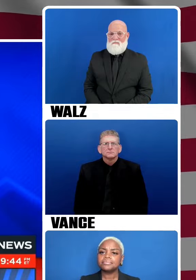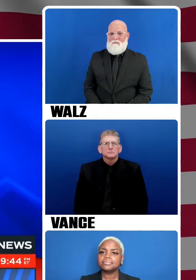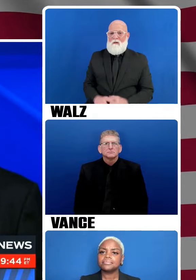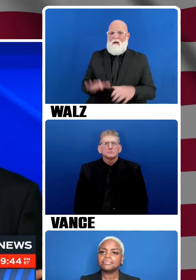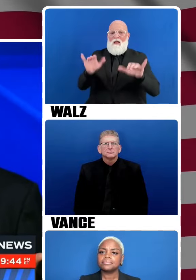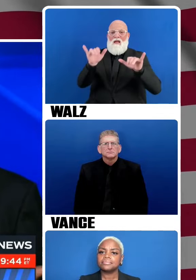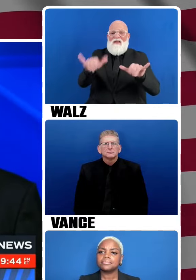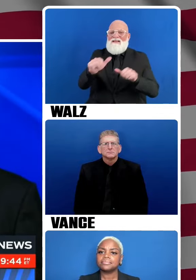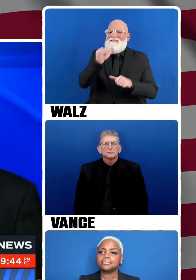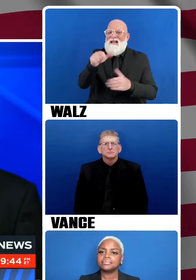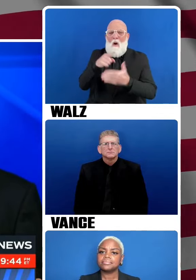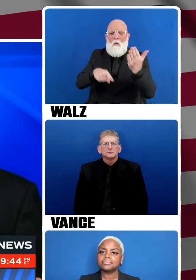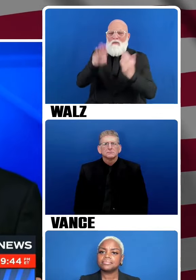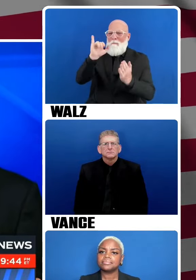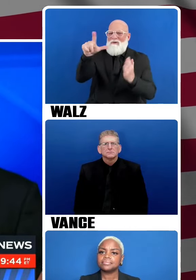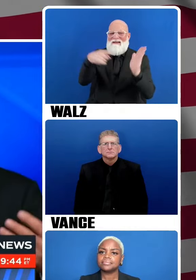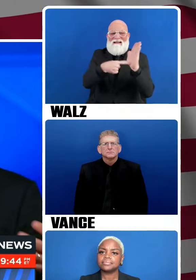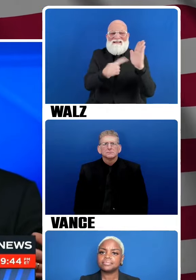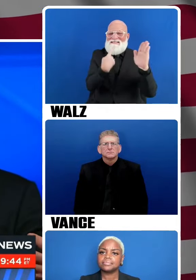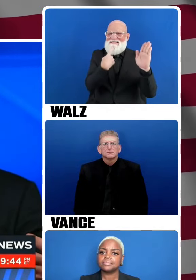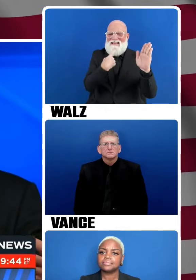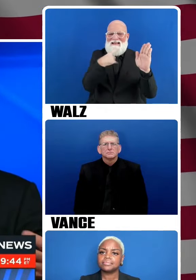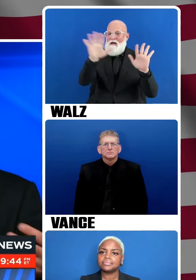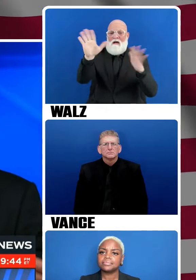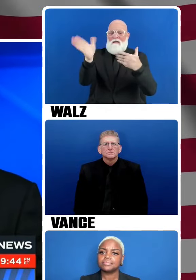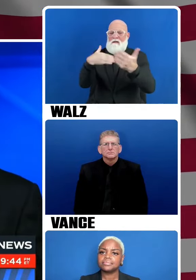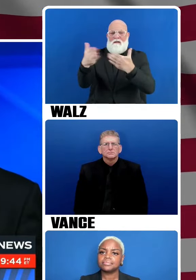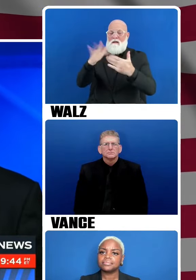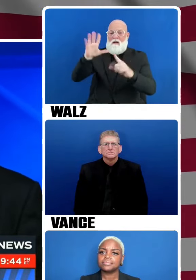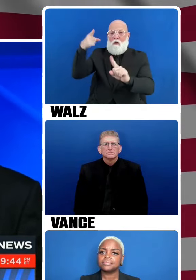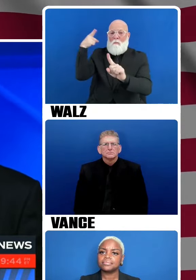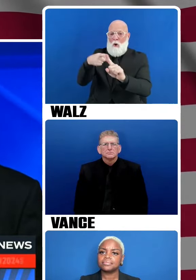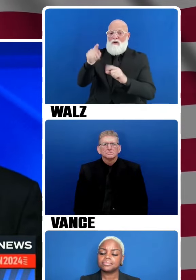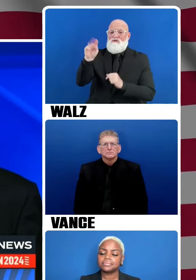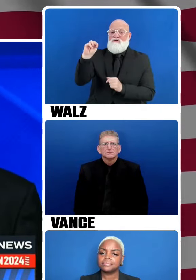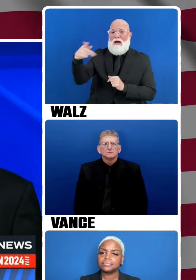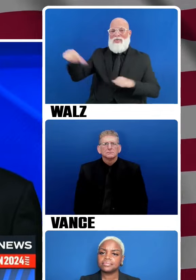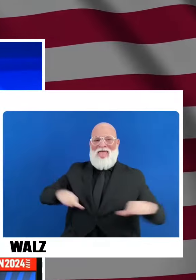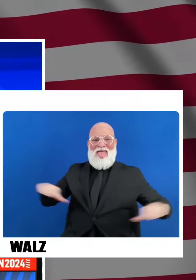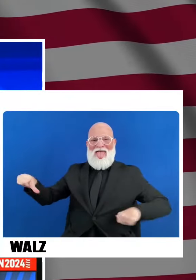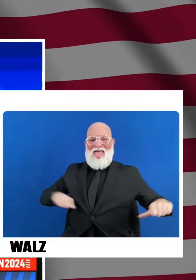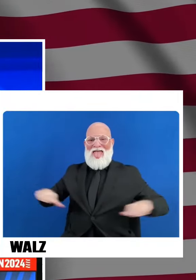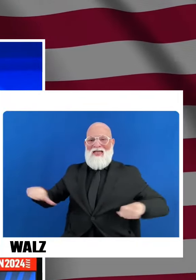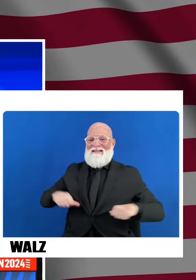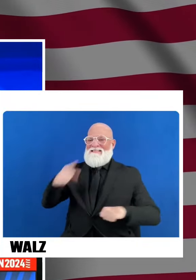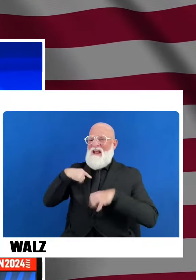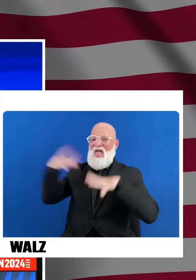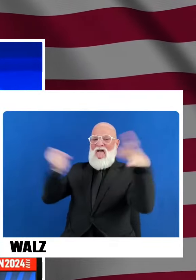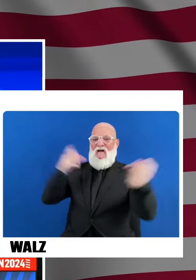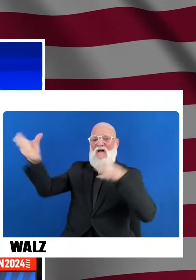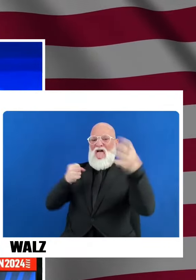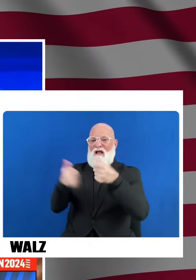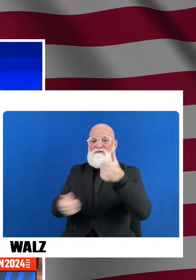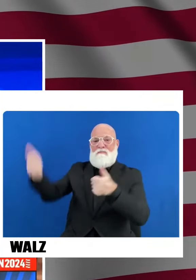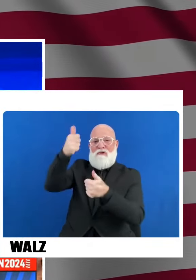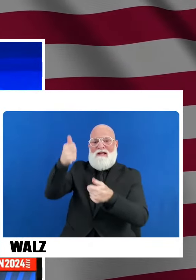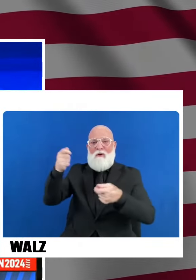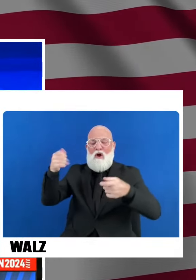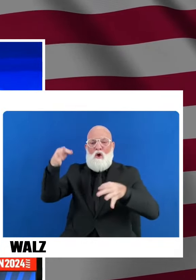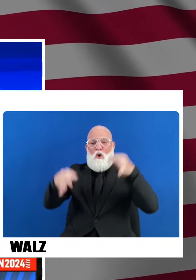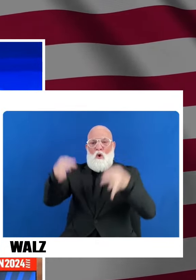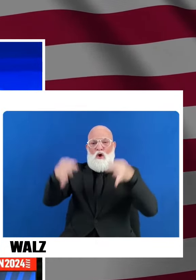He brags about how great it was that he put the judges in and overturned Roe versus Wade, 52 years of personal autonomy. And